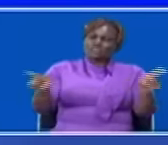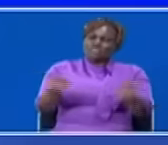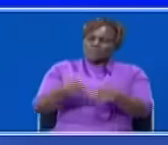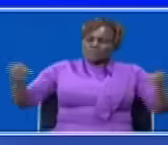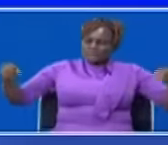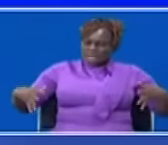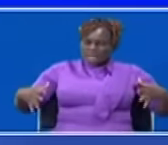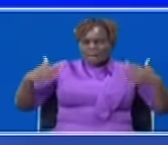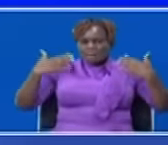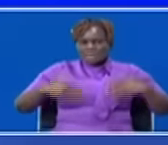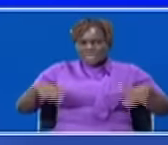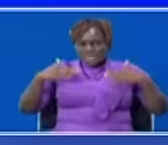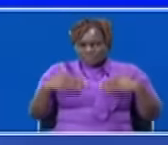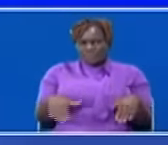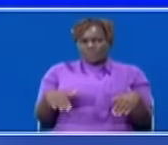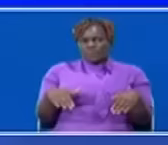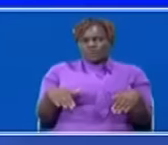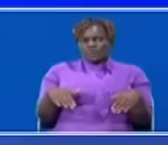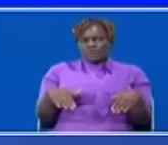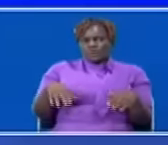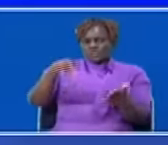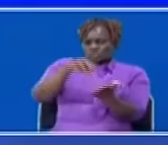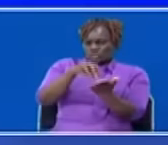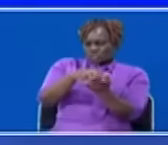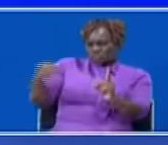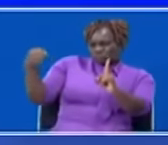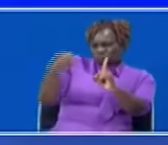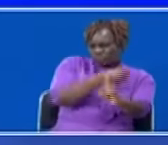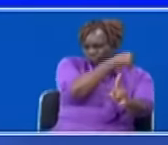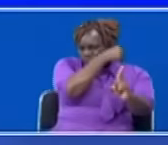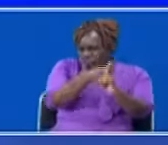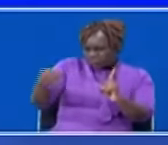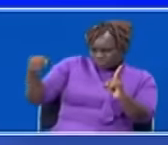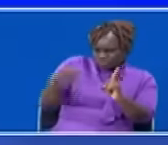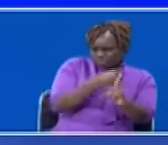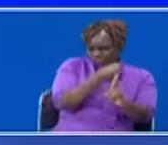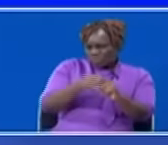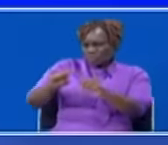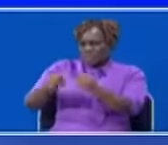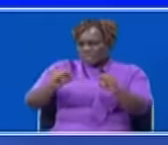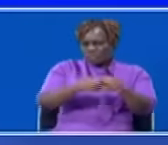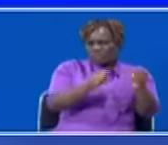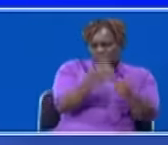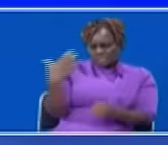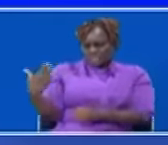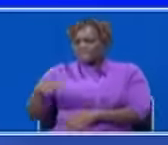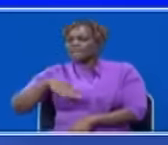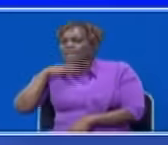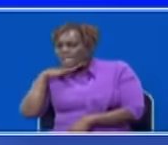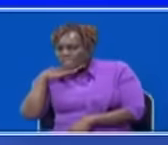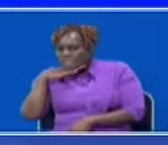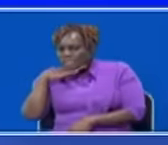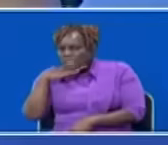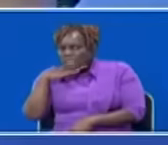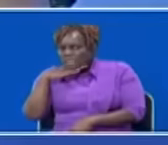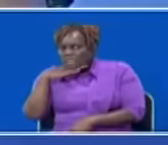Peaceful and unarmed. Okay. Incidences of violence, incidences of destroying property, incidences of death, whether that